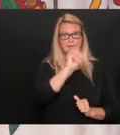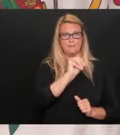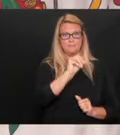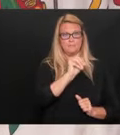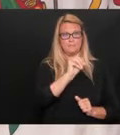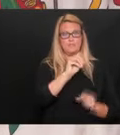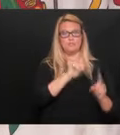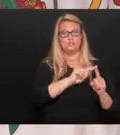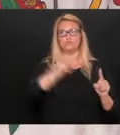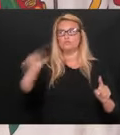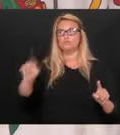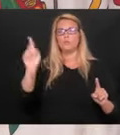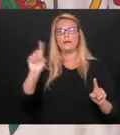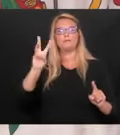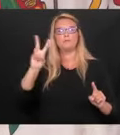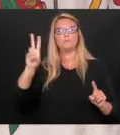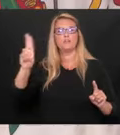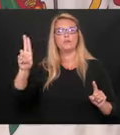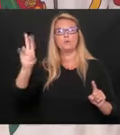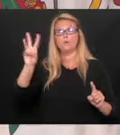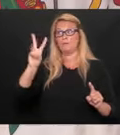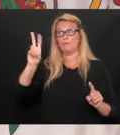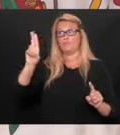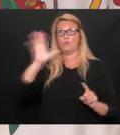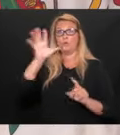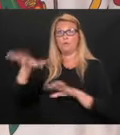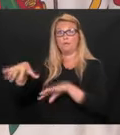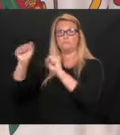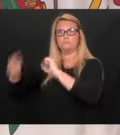WVU. Then WVU will work